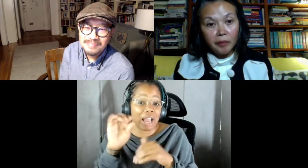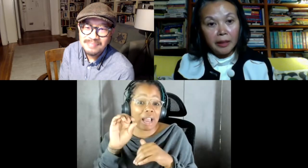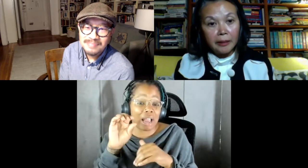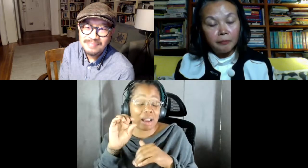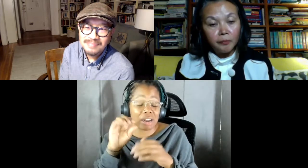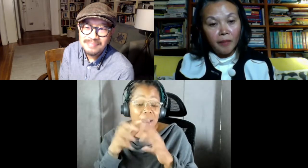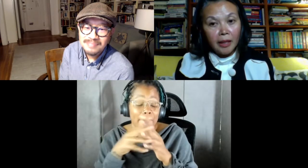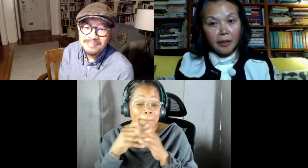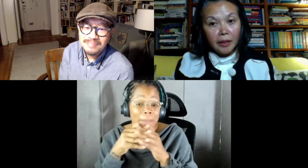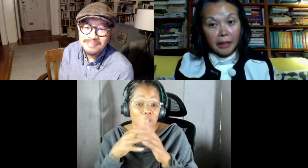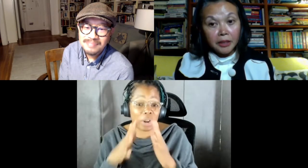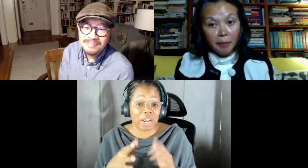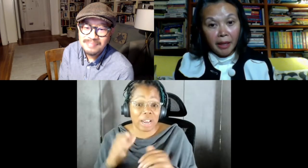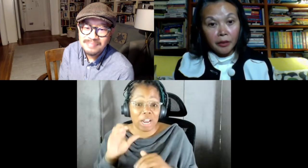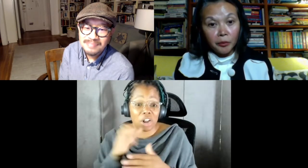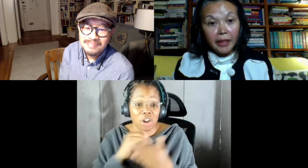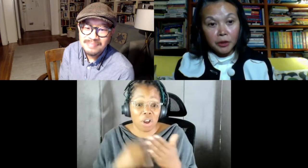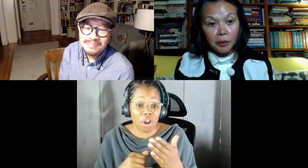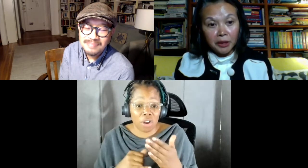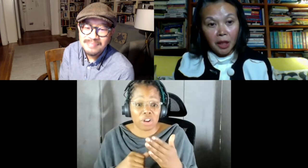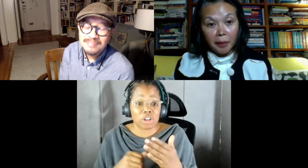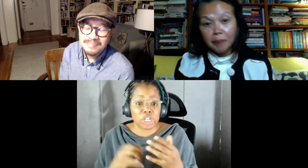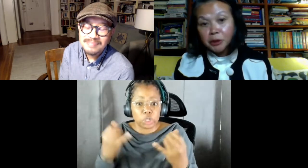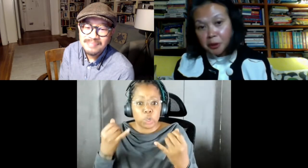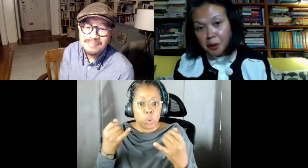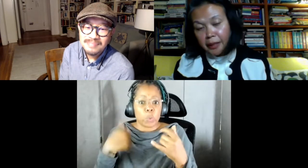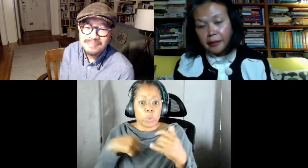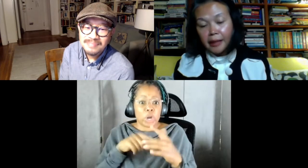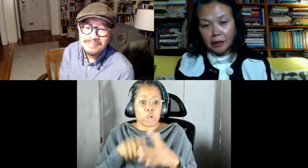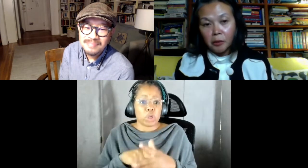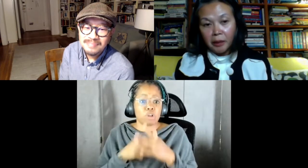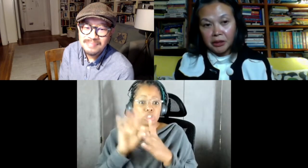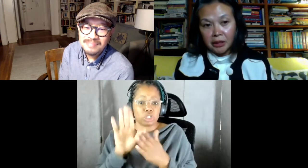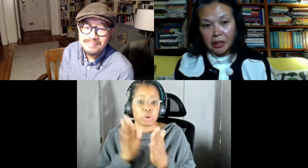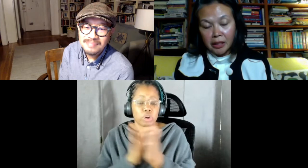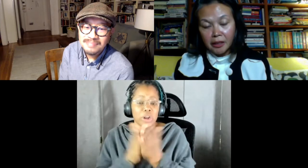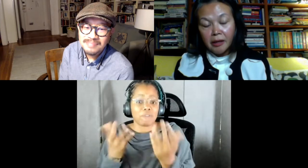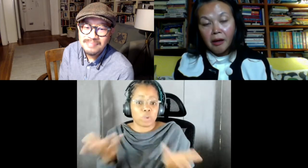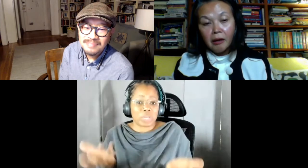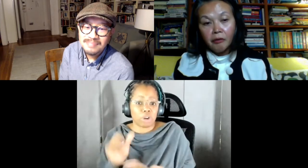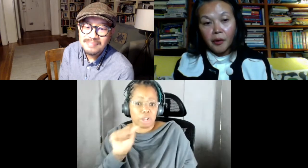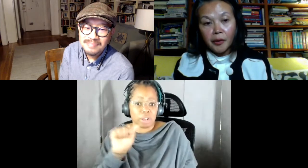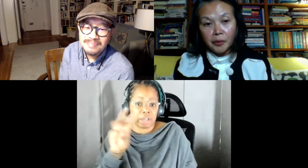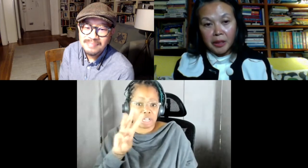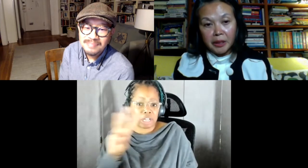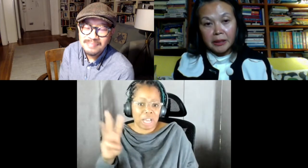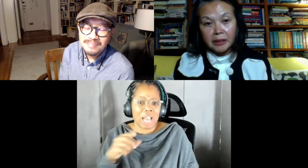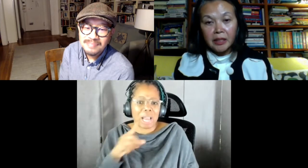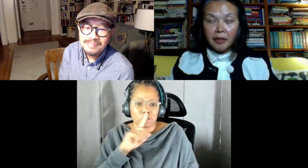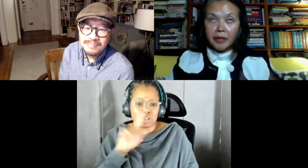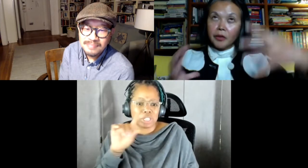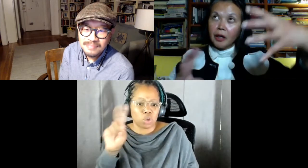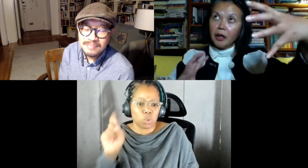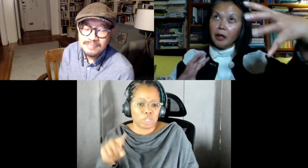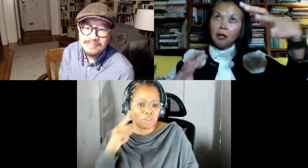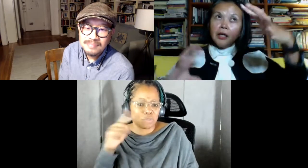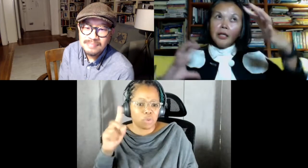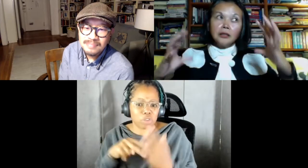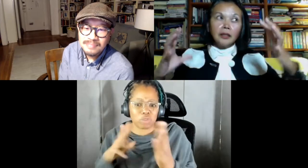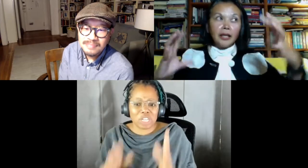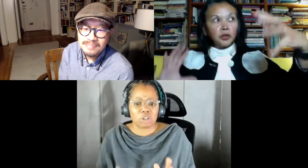novel in the Asian American Writers Workshop. And I'm sure that that's a question here for the readers, given